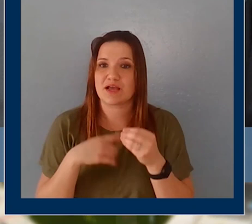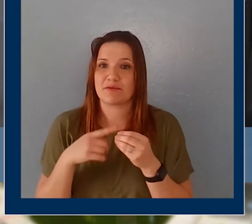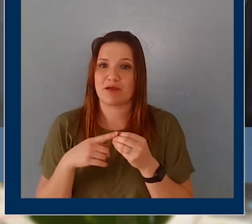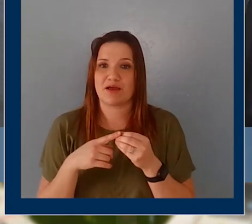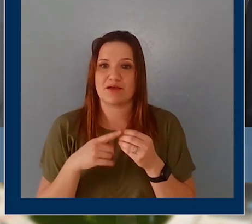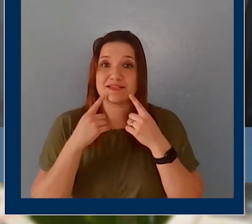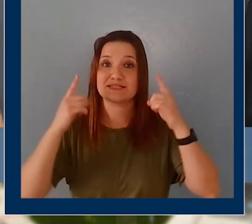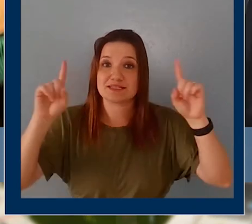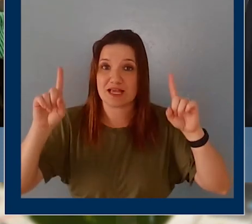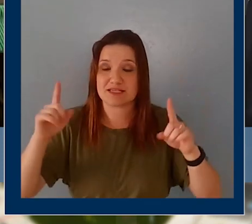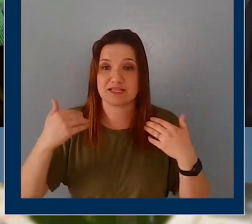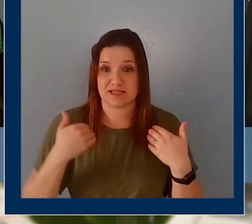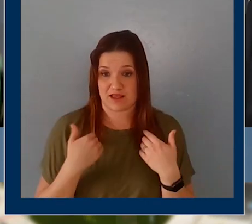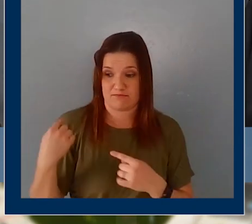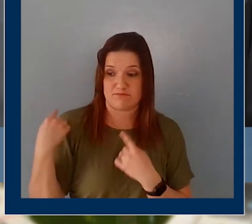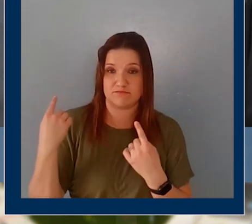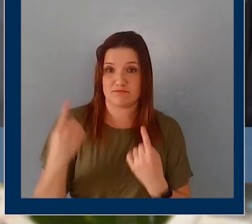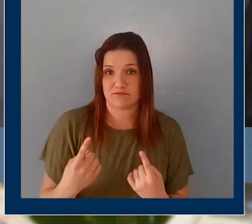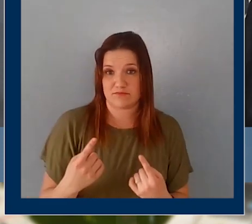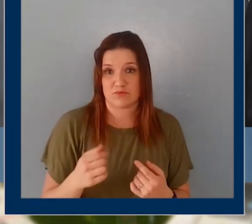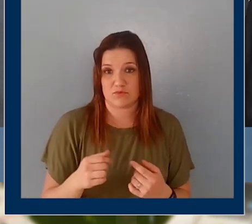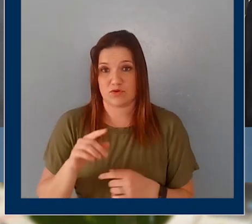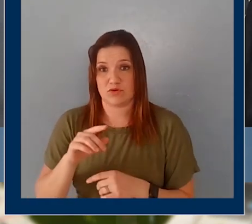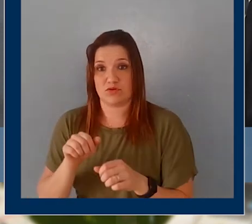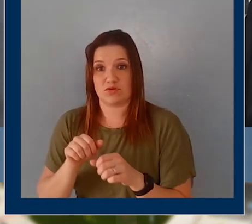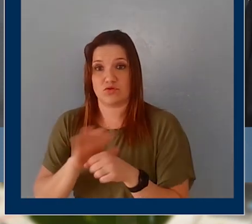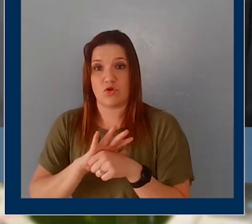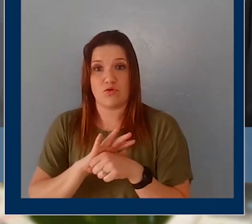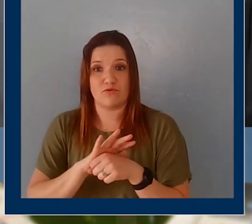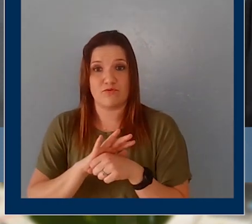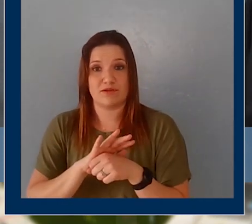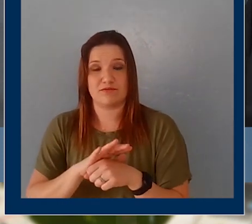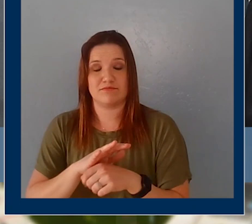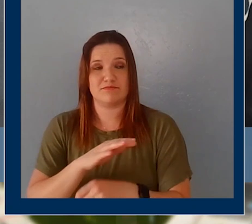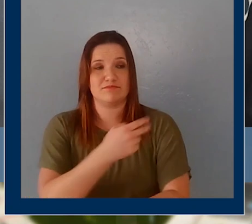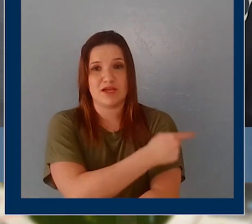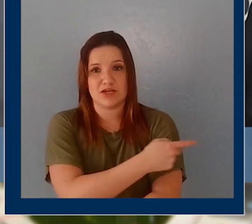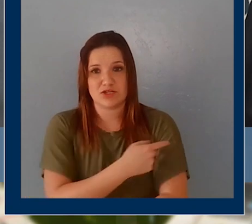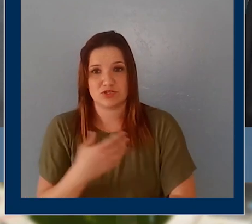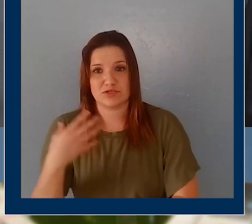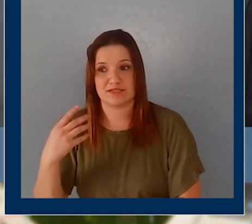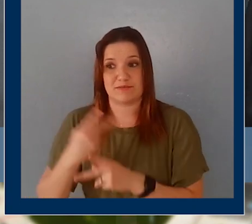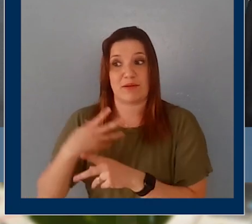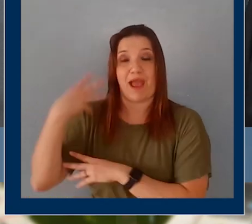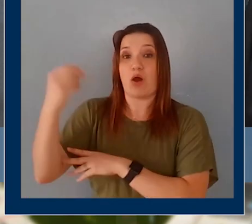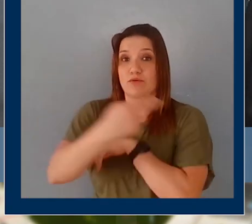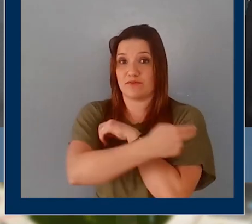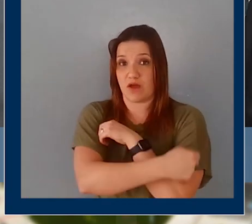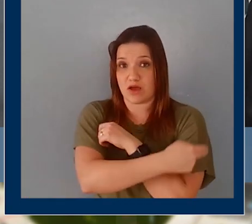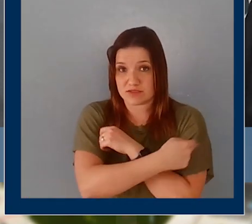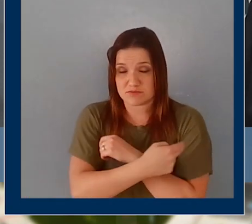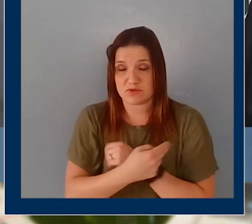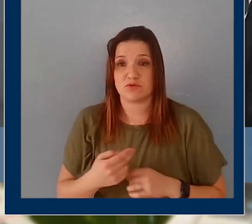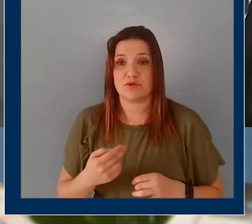patient. So I'm very interested to see the course of treatment and the practices he's following. When we talked